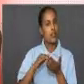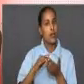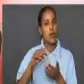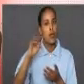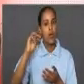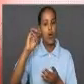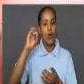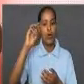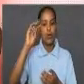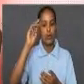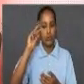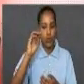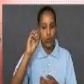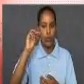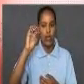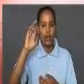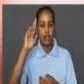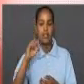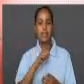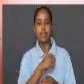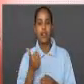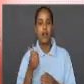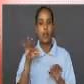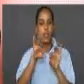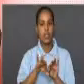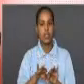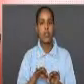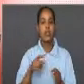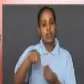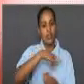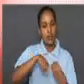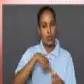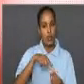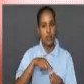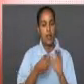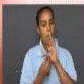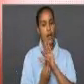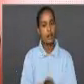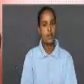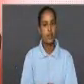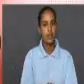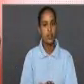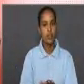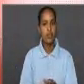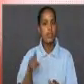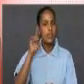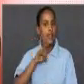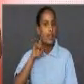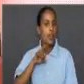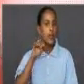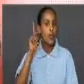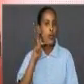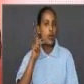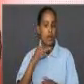monomers, their applications, and the environmental impact of the synthetic